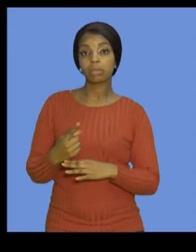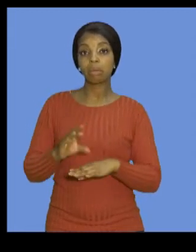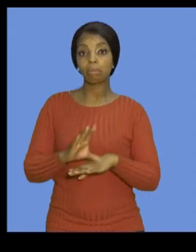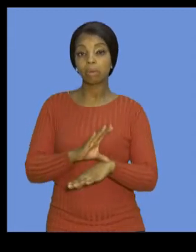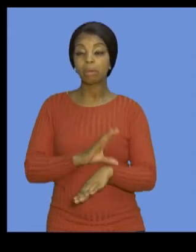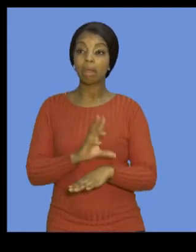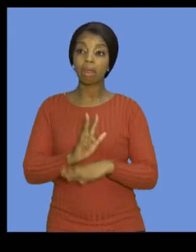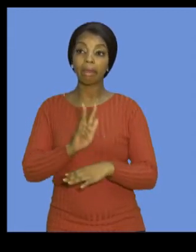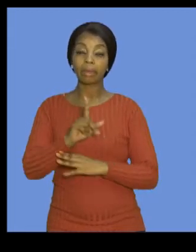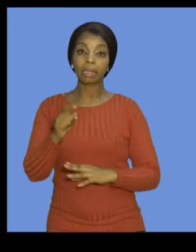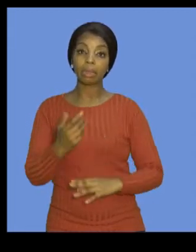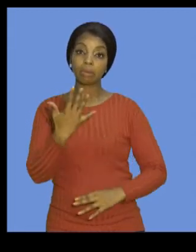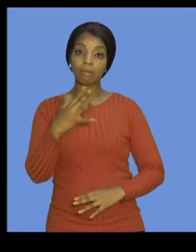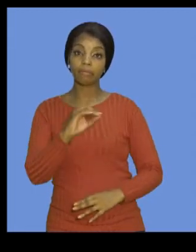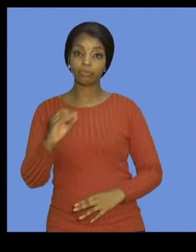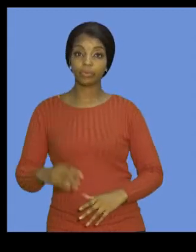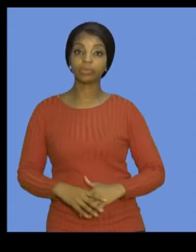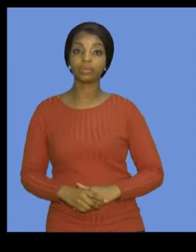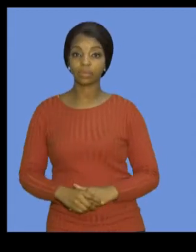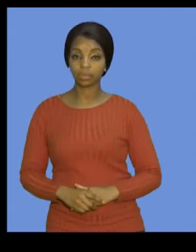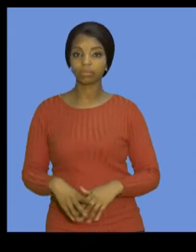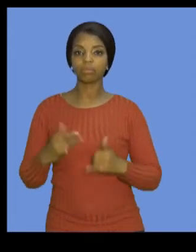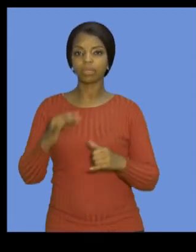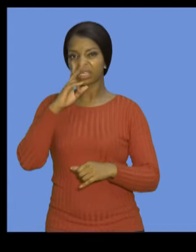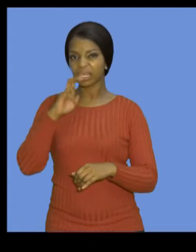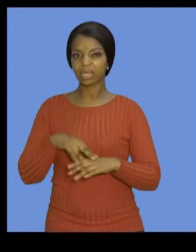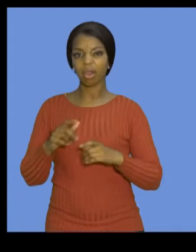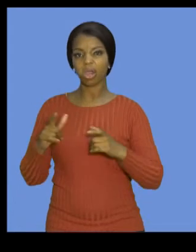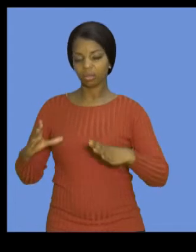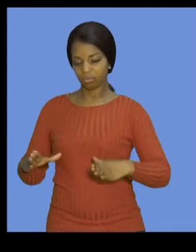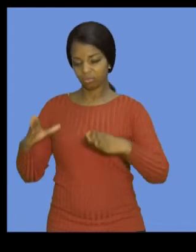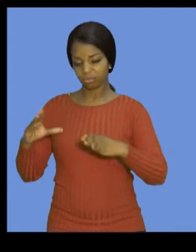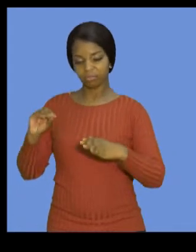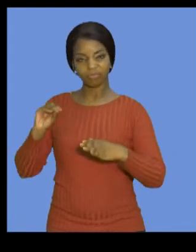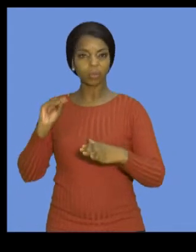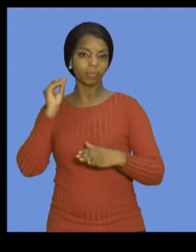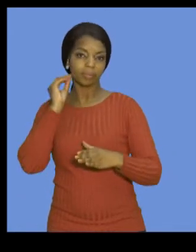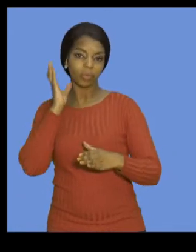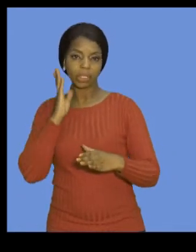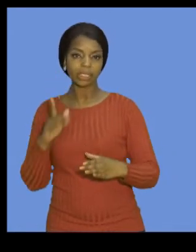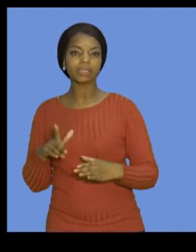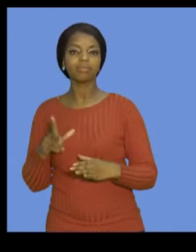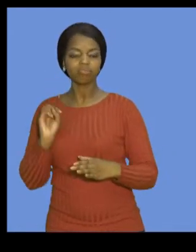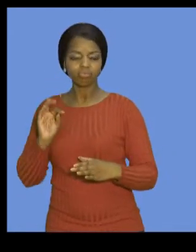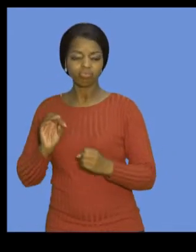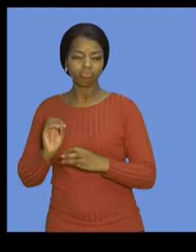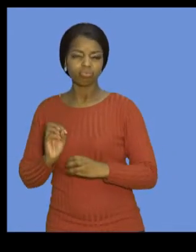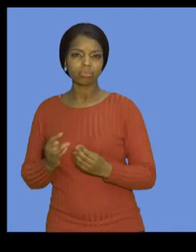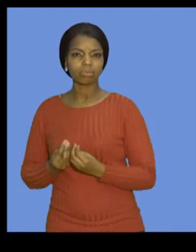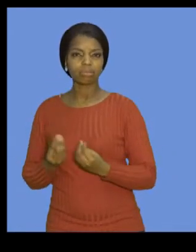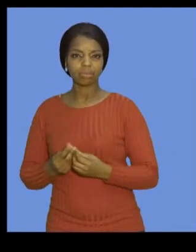now they need a faster processor, they need a bigger RAM, they need a bigger storage, all of